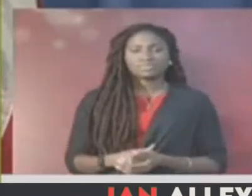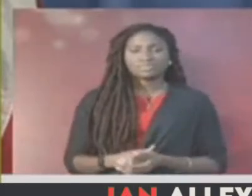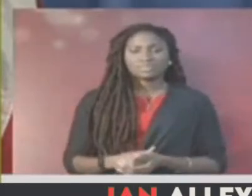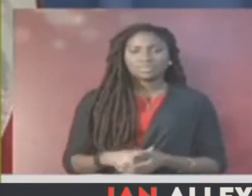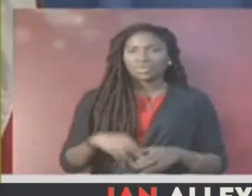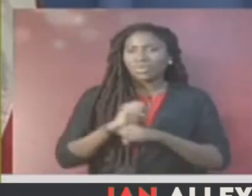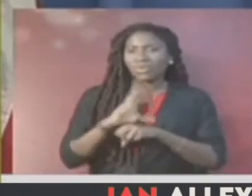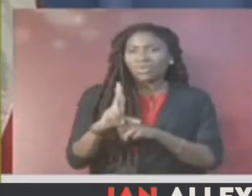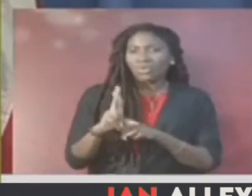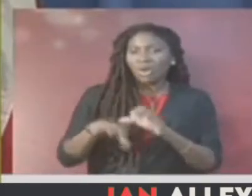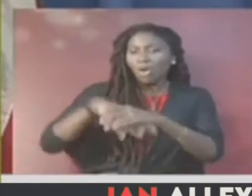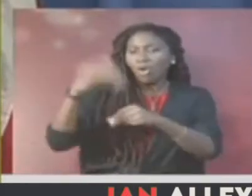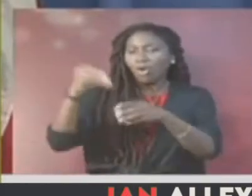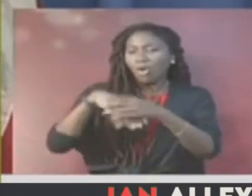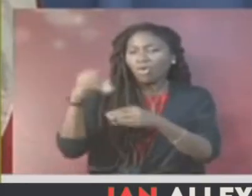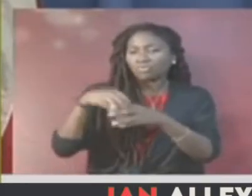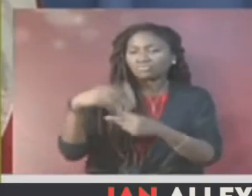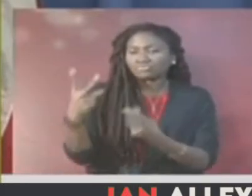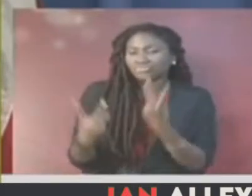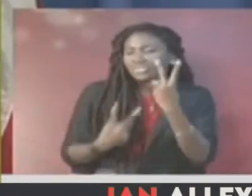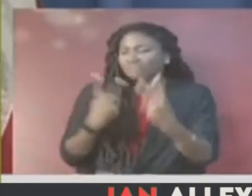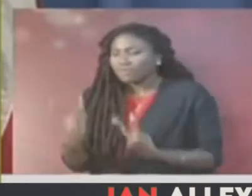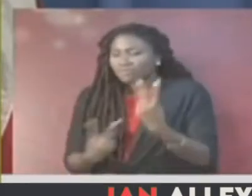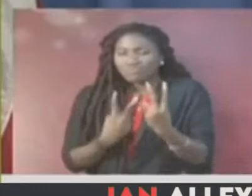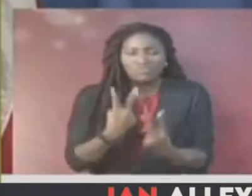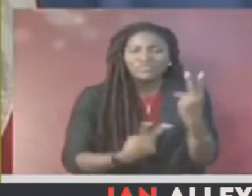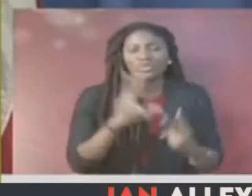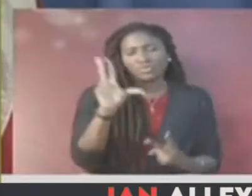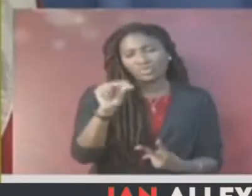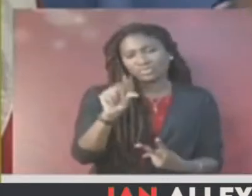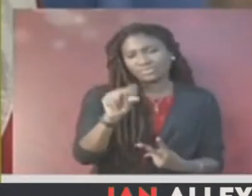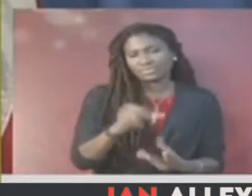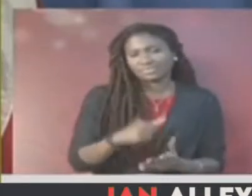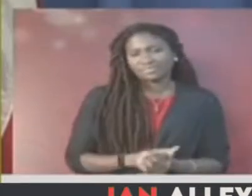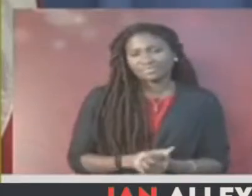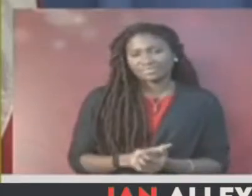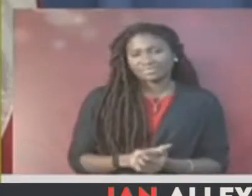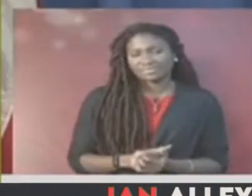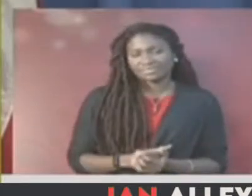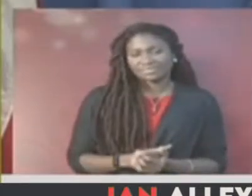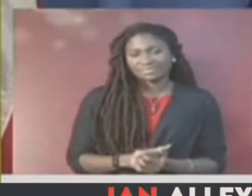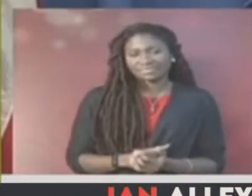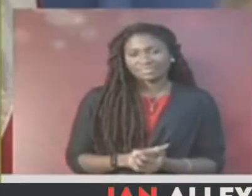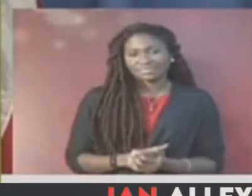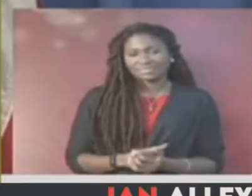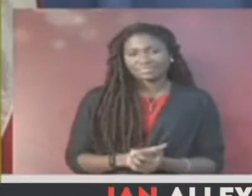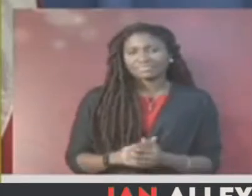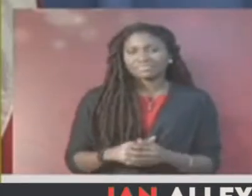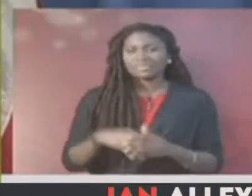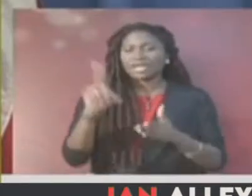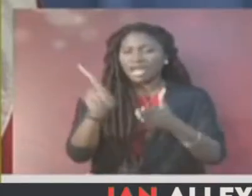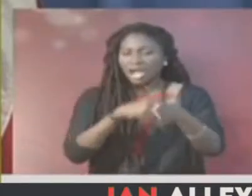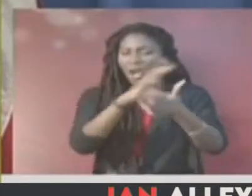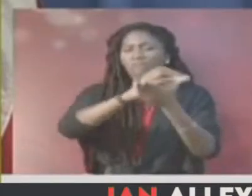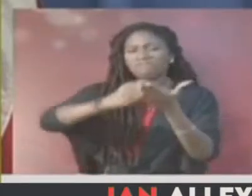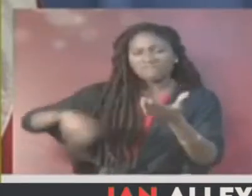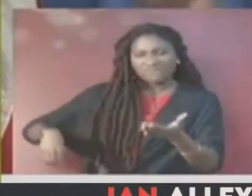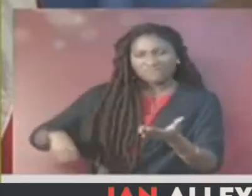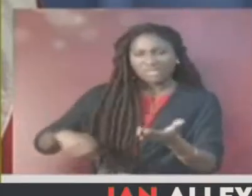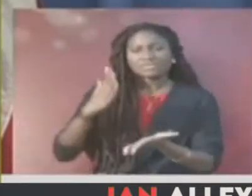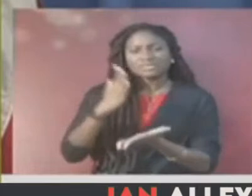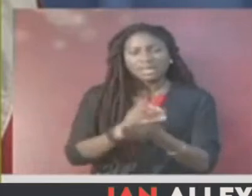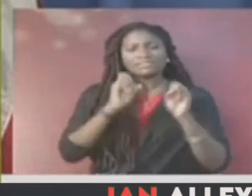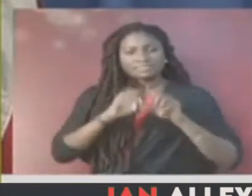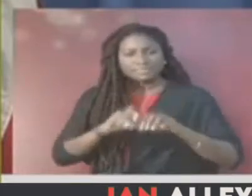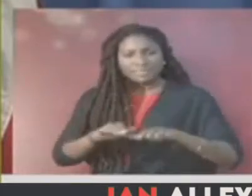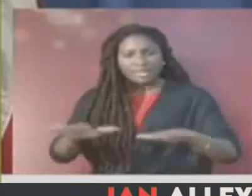sightseeing life. We could do without that for the moment. And that will give us an opportunity to turn the virus away and then come